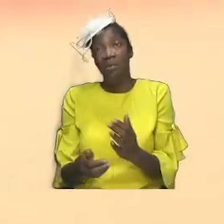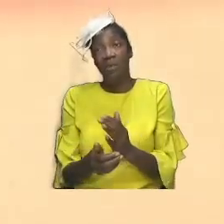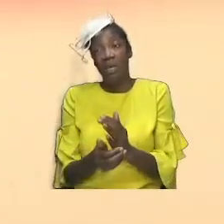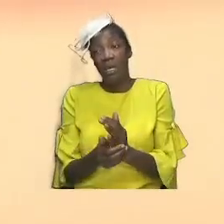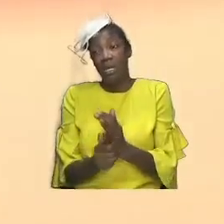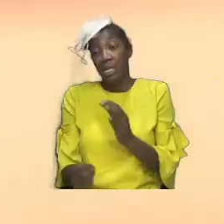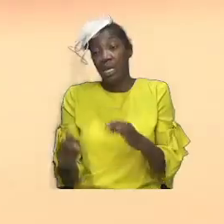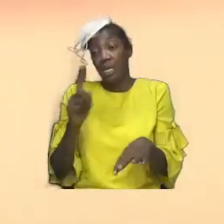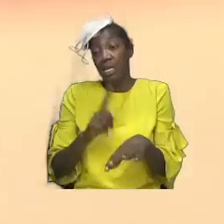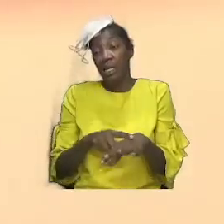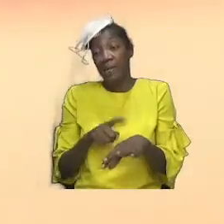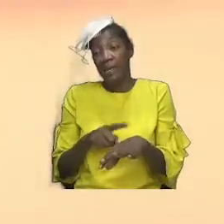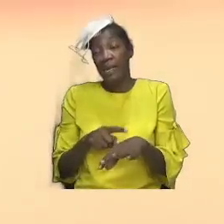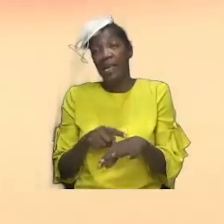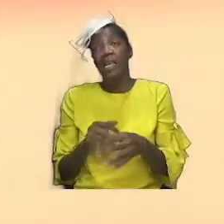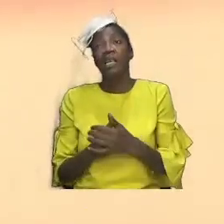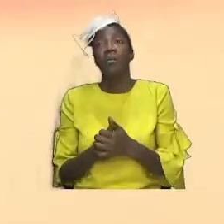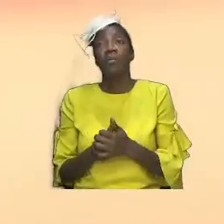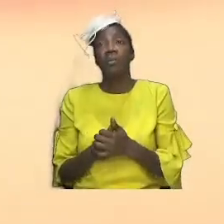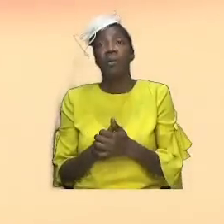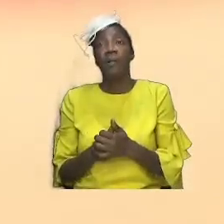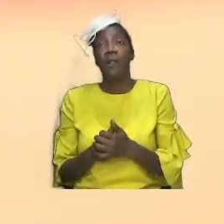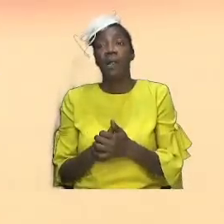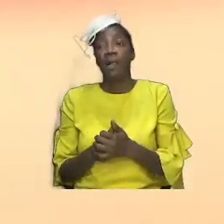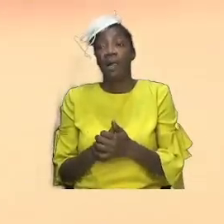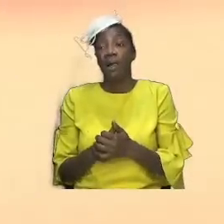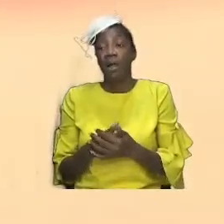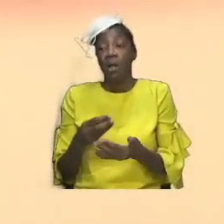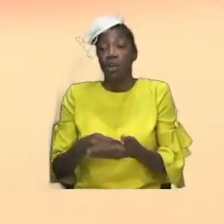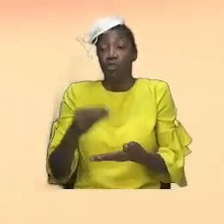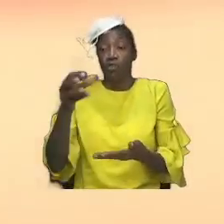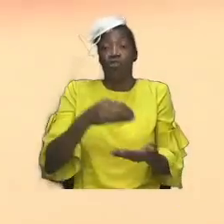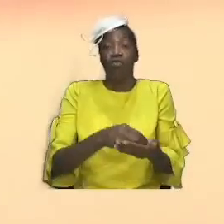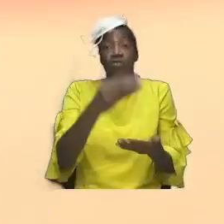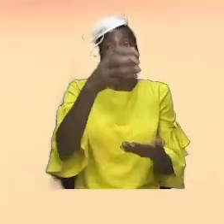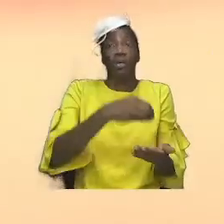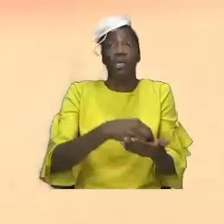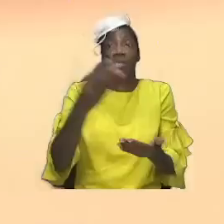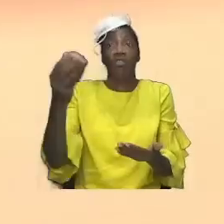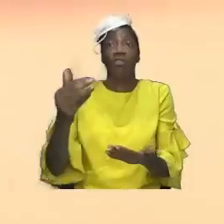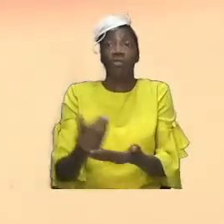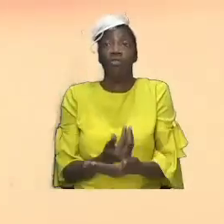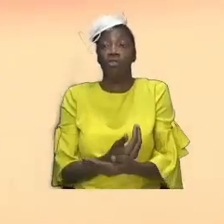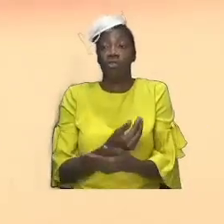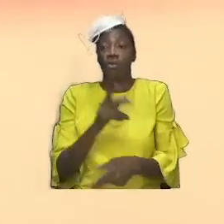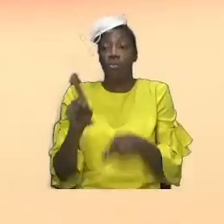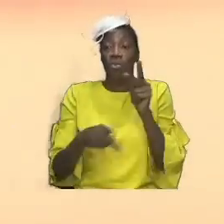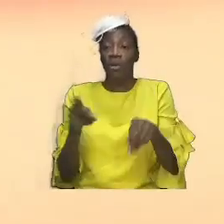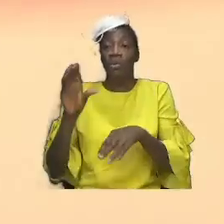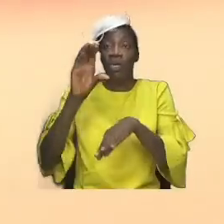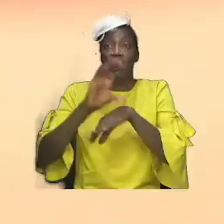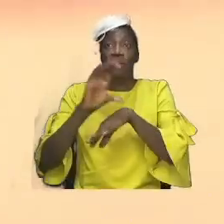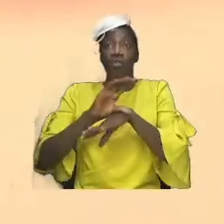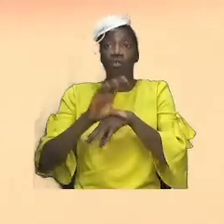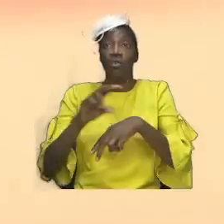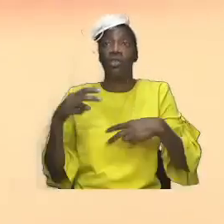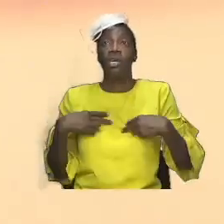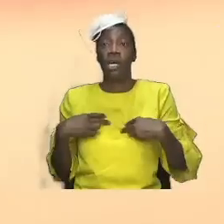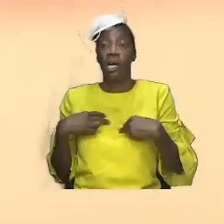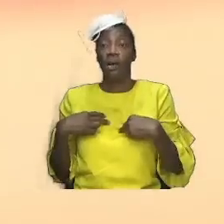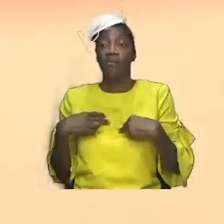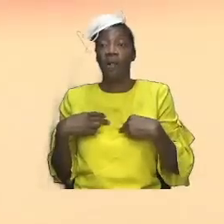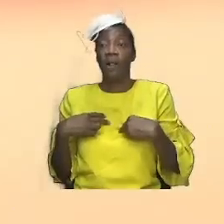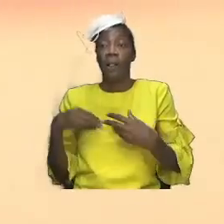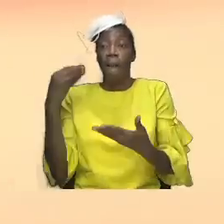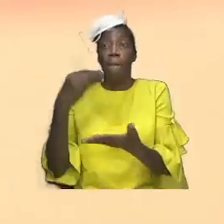time. He has given us talents. He has given us treasures. Some people in the church of God have money, business